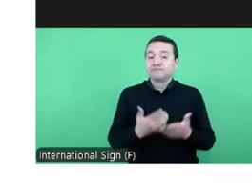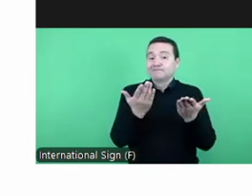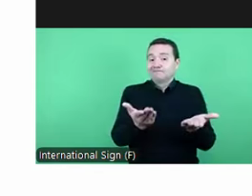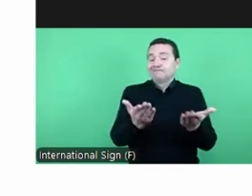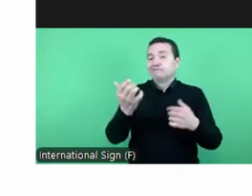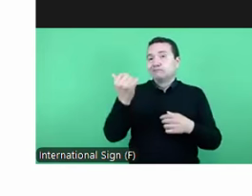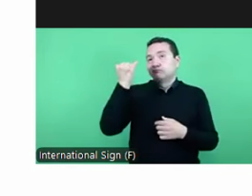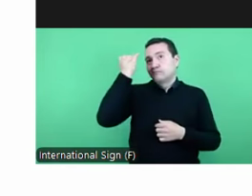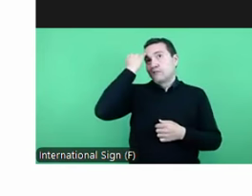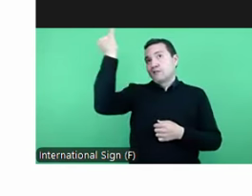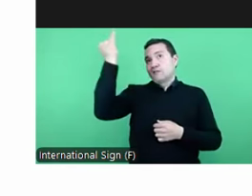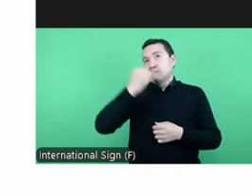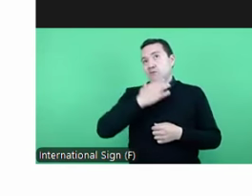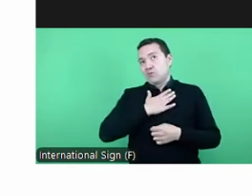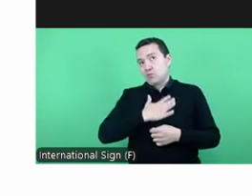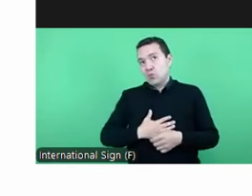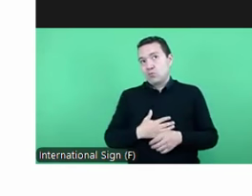So the idea